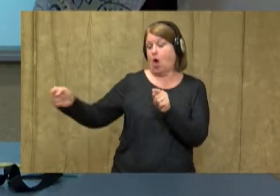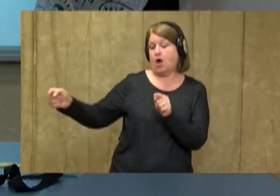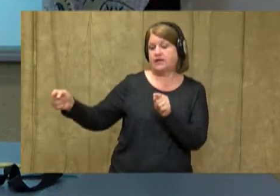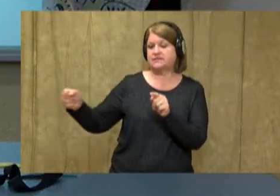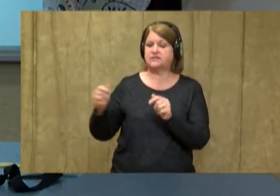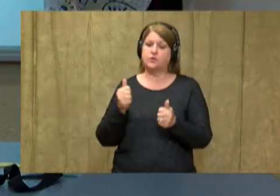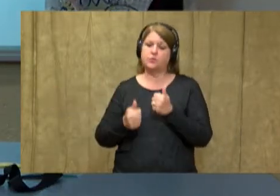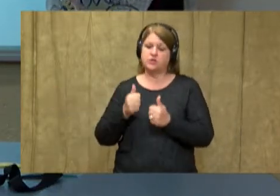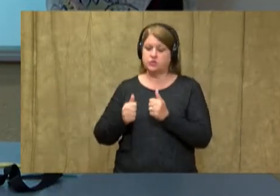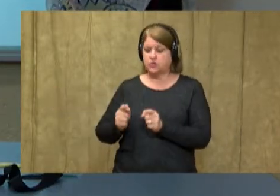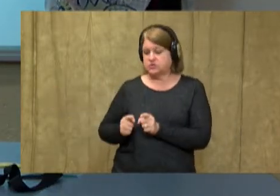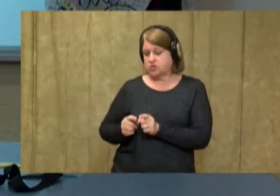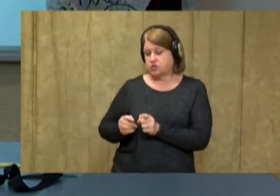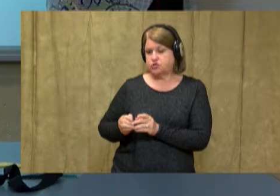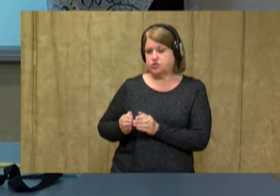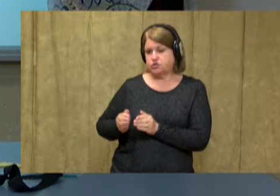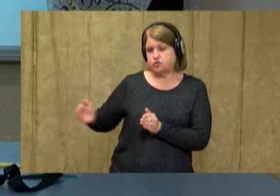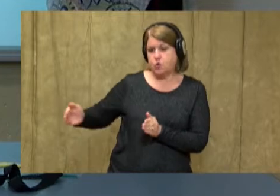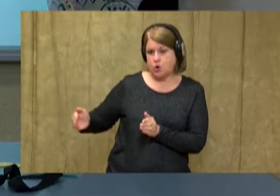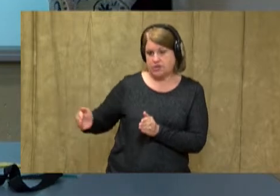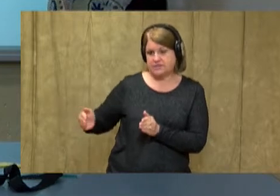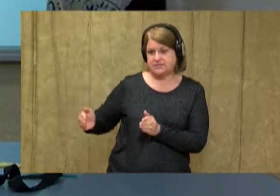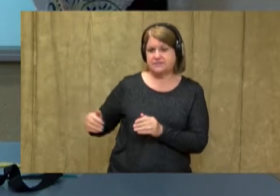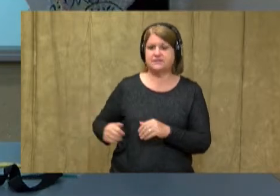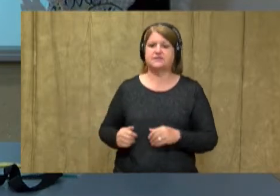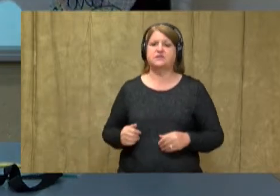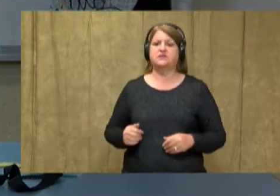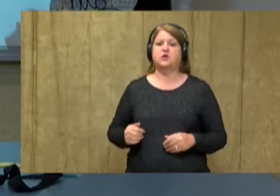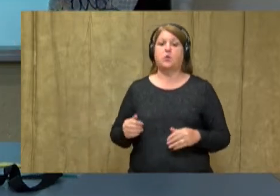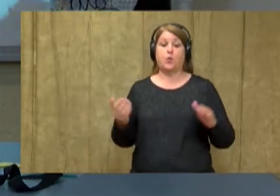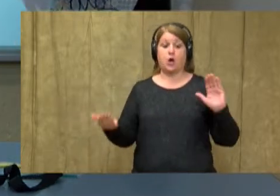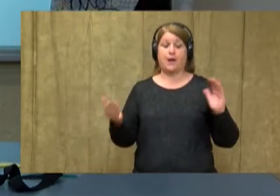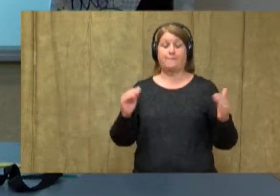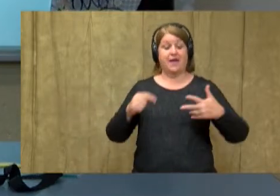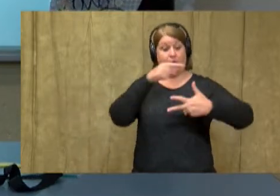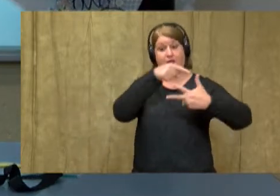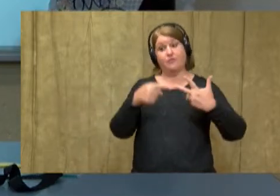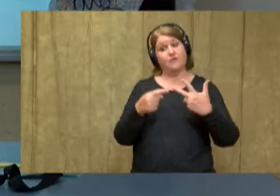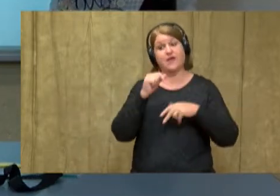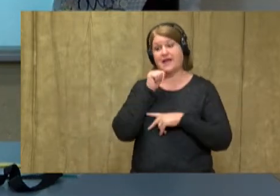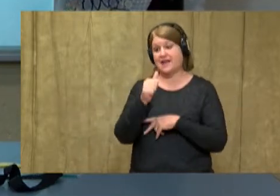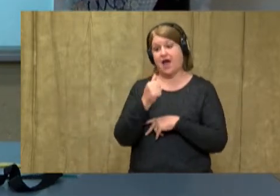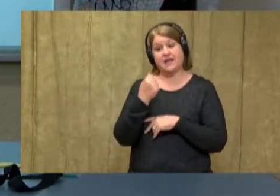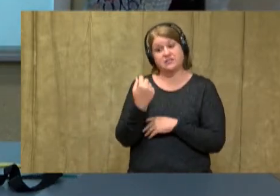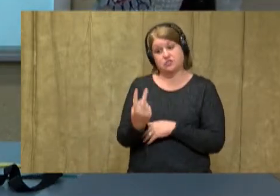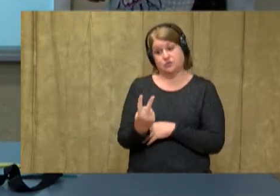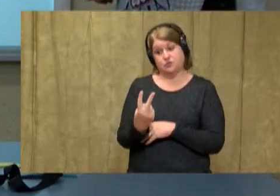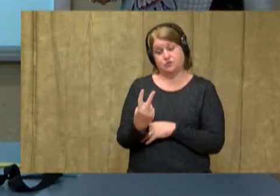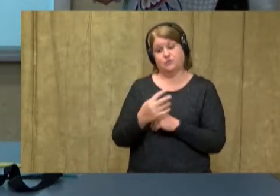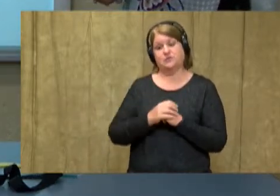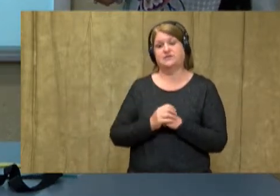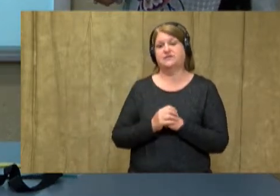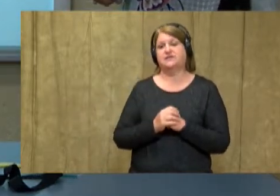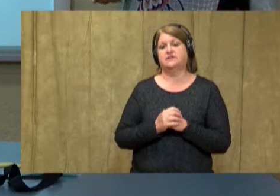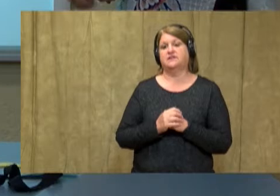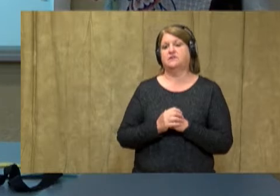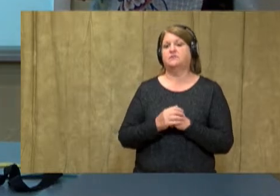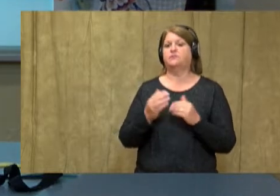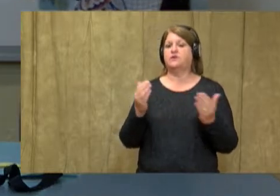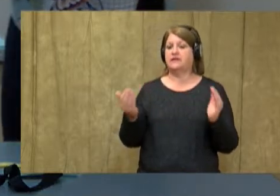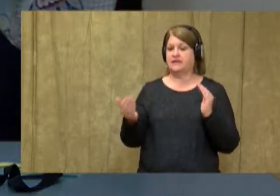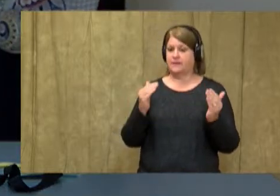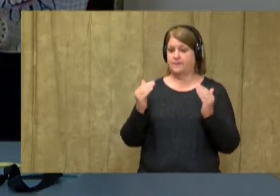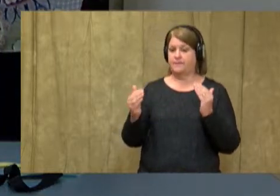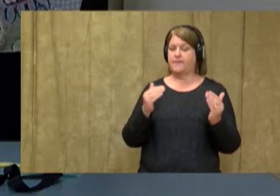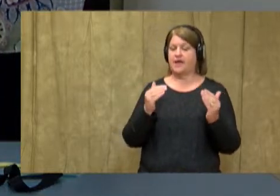not comparing just 2, we're comparing 3. So we need to look and observe all the lengths of the pencil.